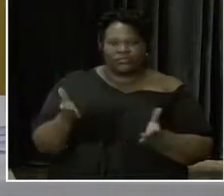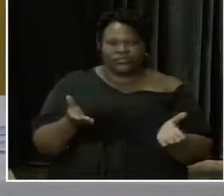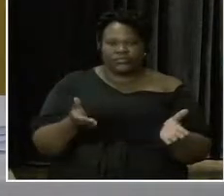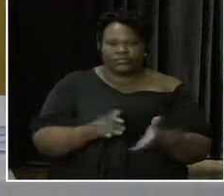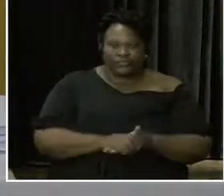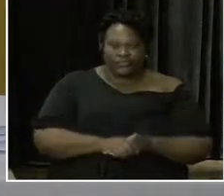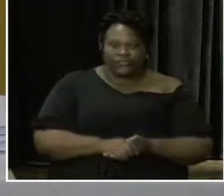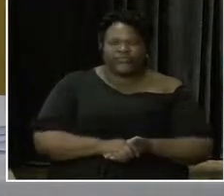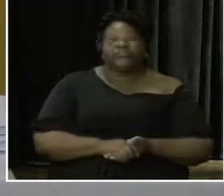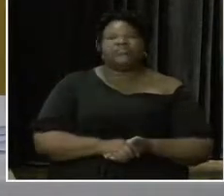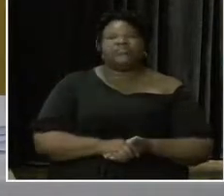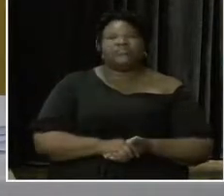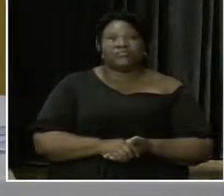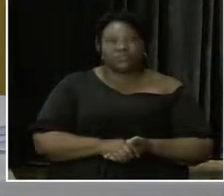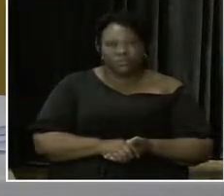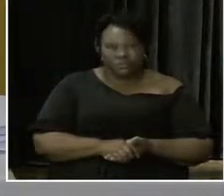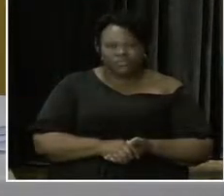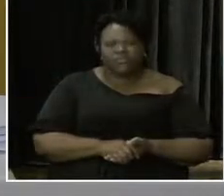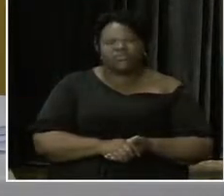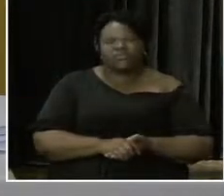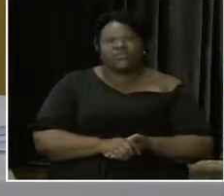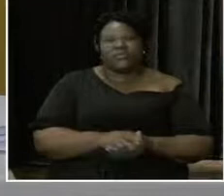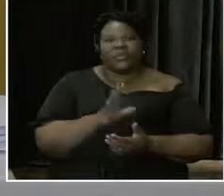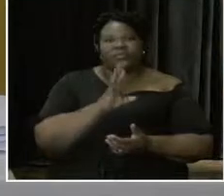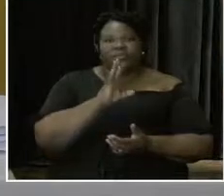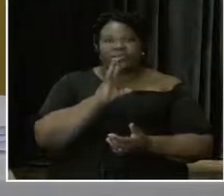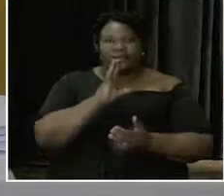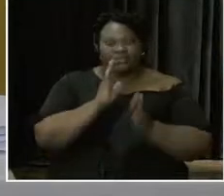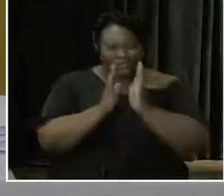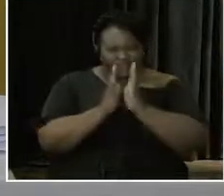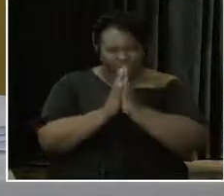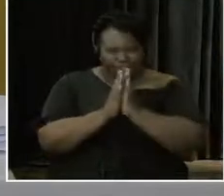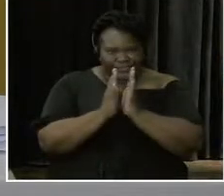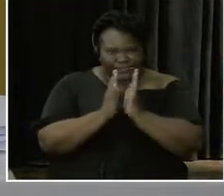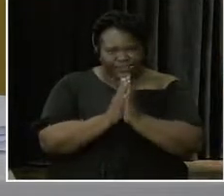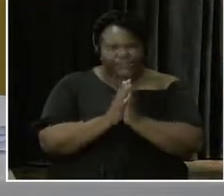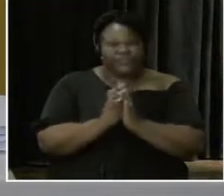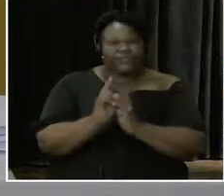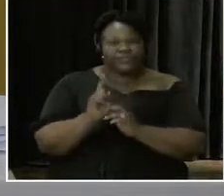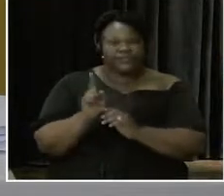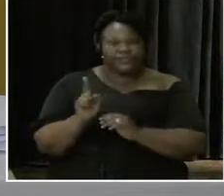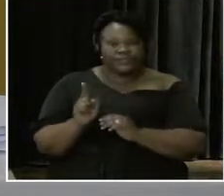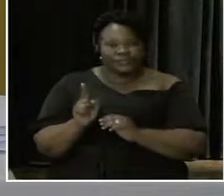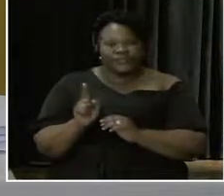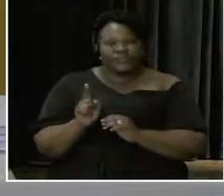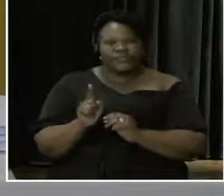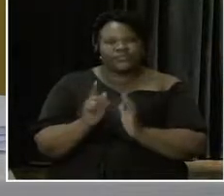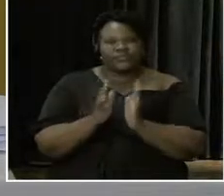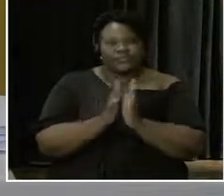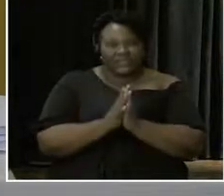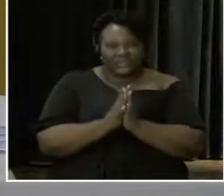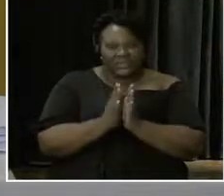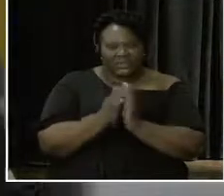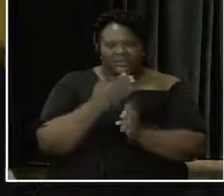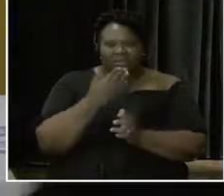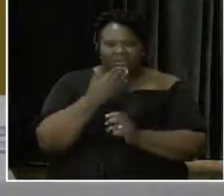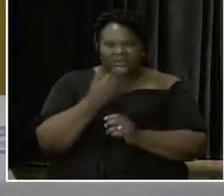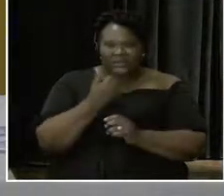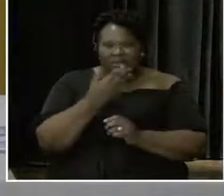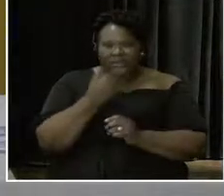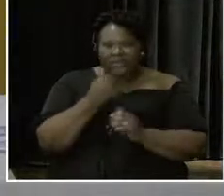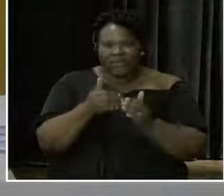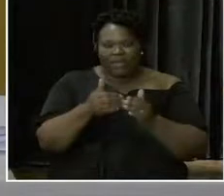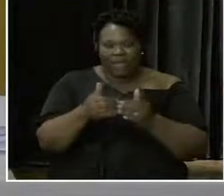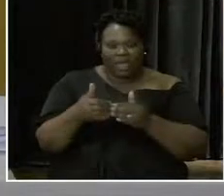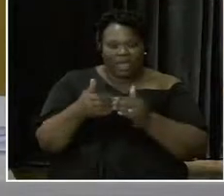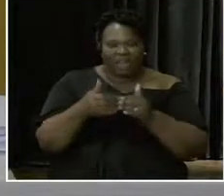Thank you, Madam Speaker. Just an appeal, Madam Speaker, to the colleagues that let us treat this item very careful. Let